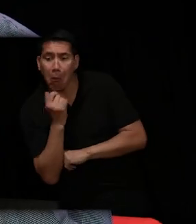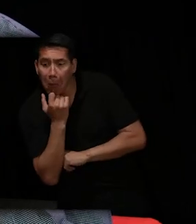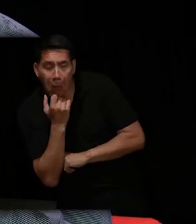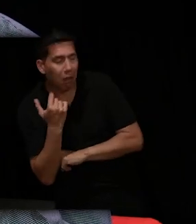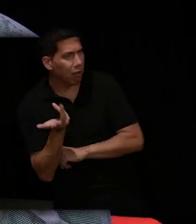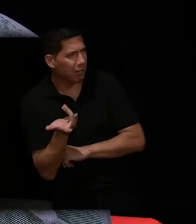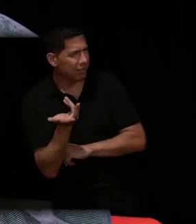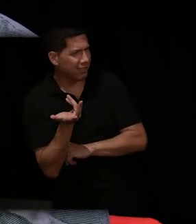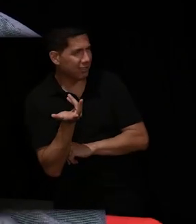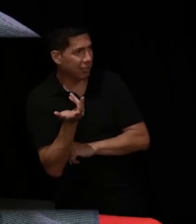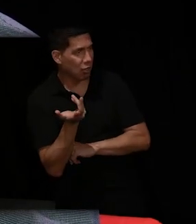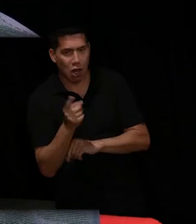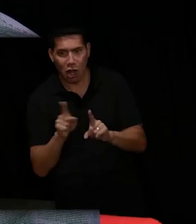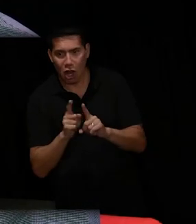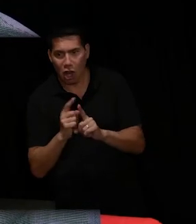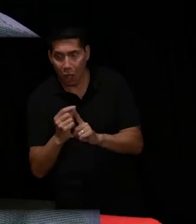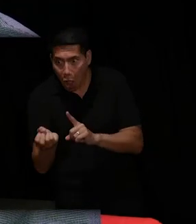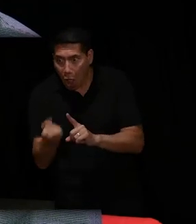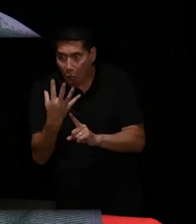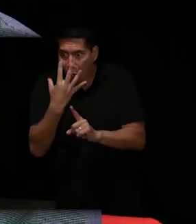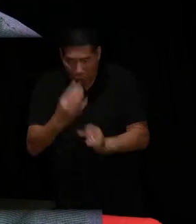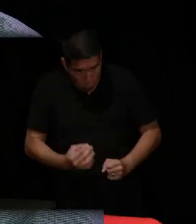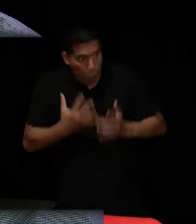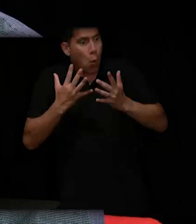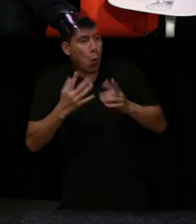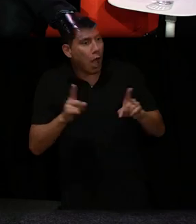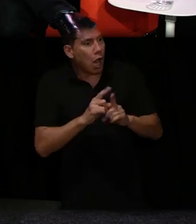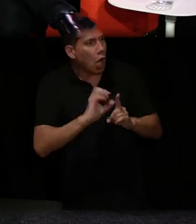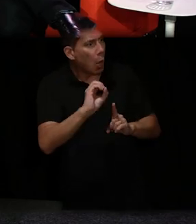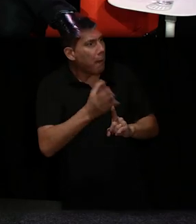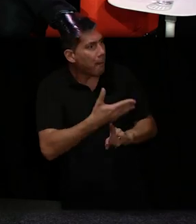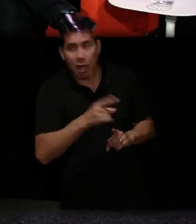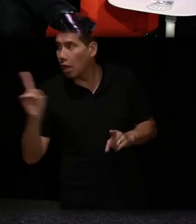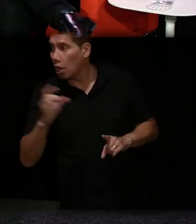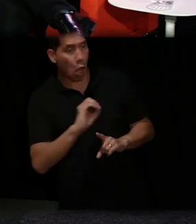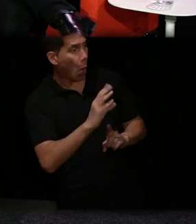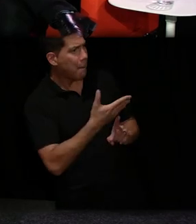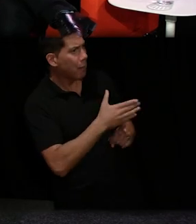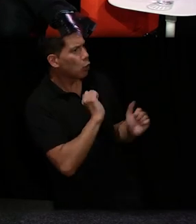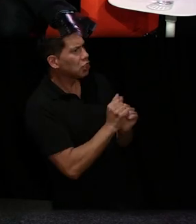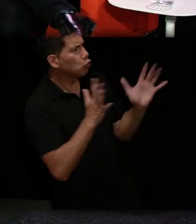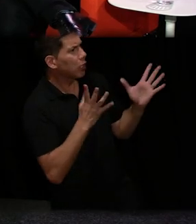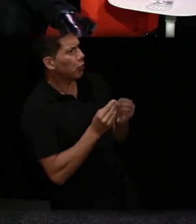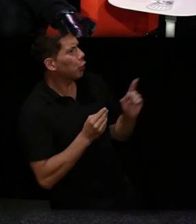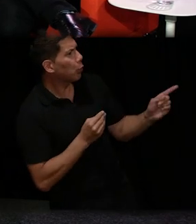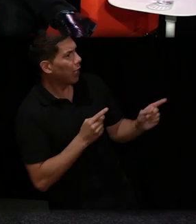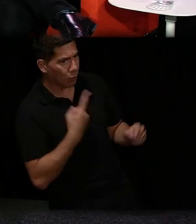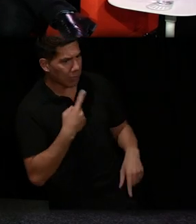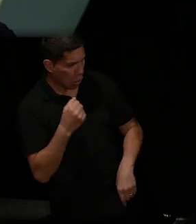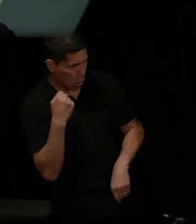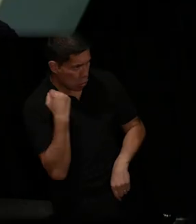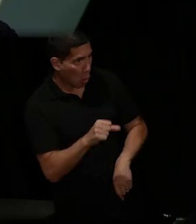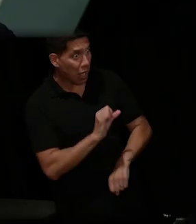struck with some sort of inspiration the way Barack Obama did it. Which Obama would disagree with you on that, I reckon. He would say, no, it's your problem in